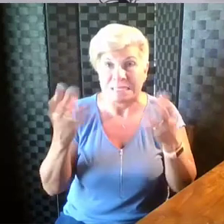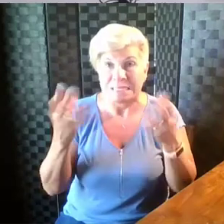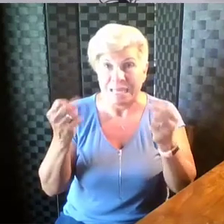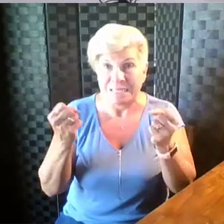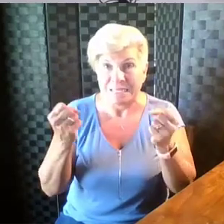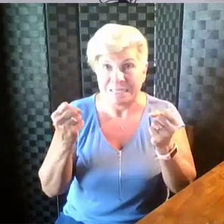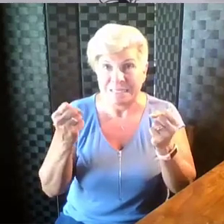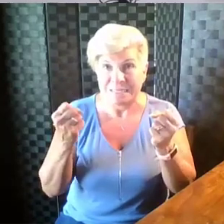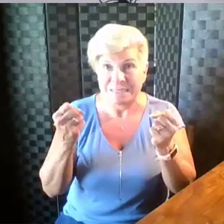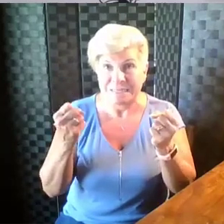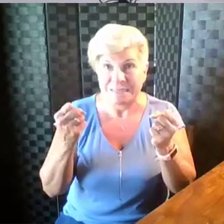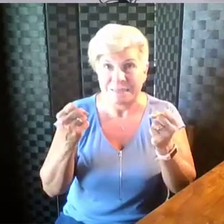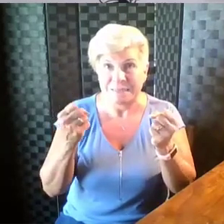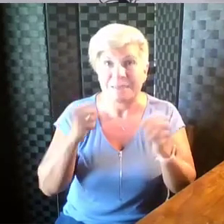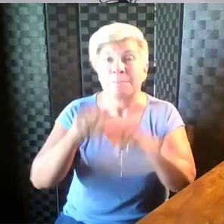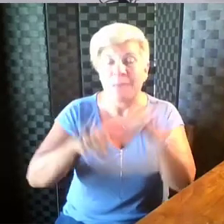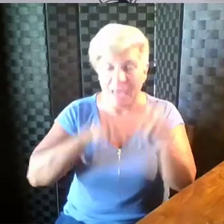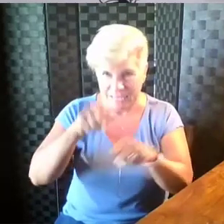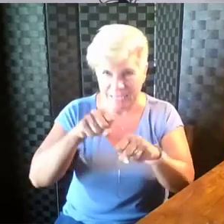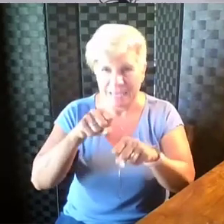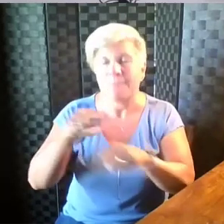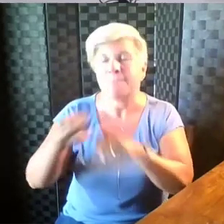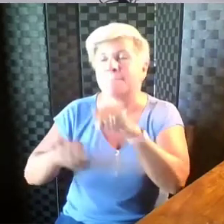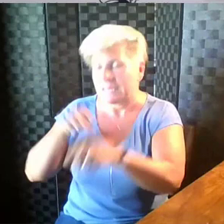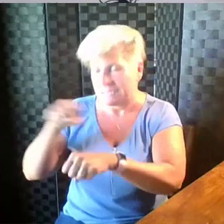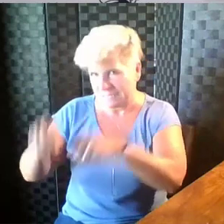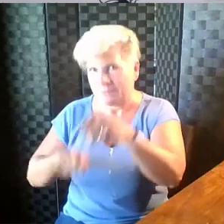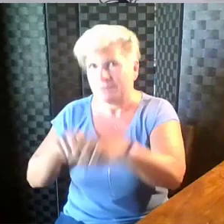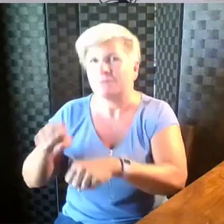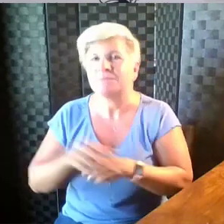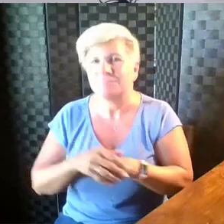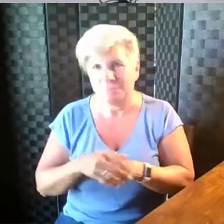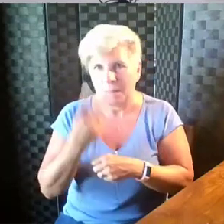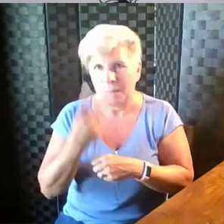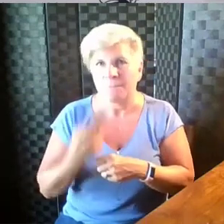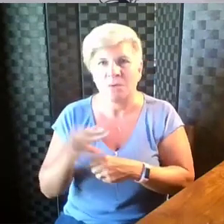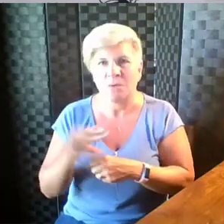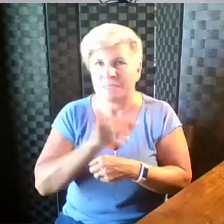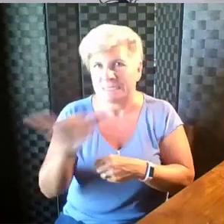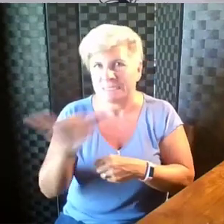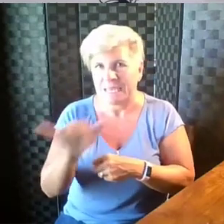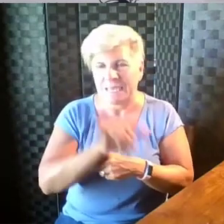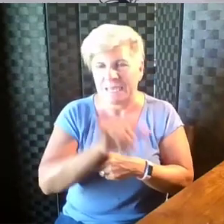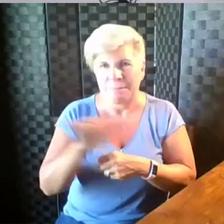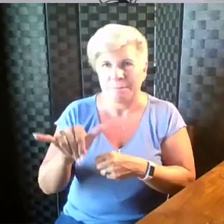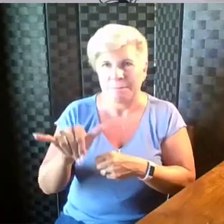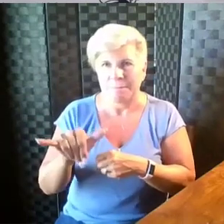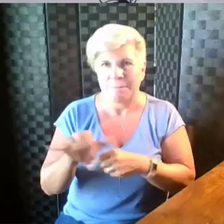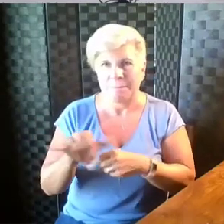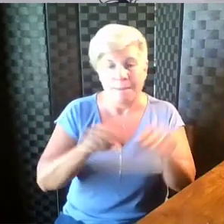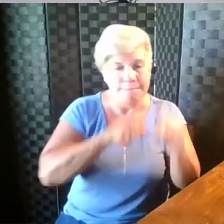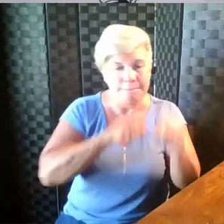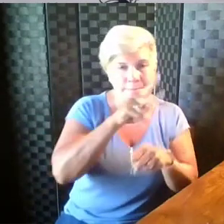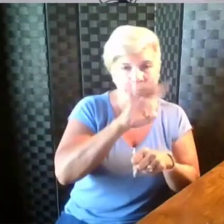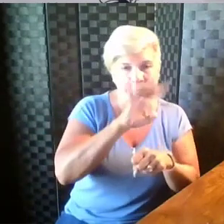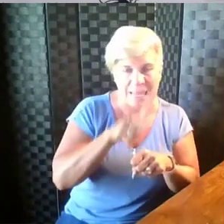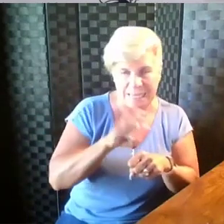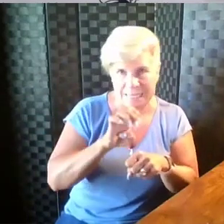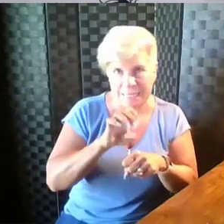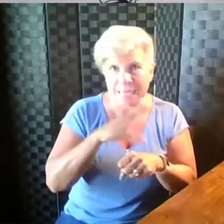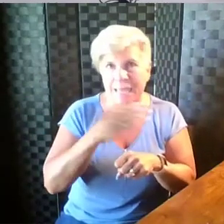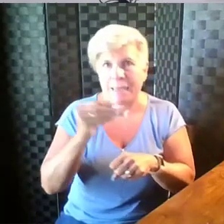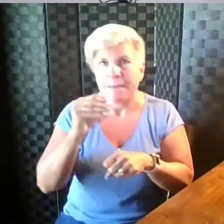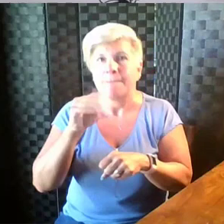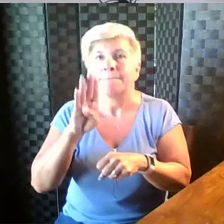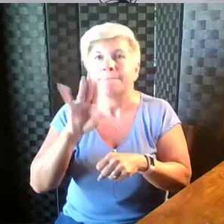Bike and bicycle. That is correct. So bike and bicycle have about the same meaning. When I